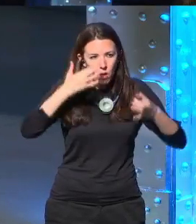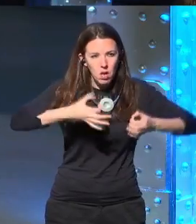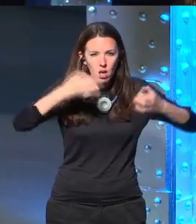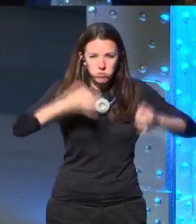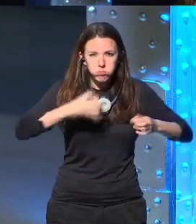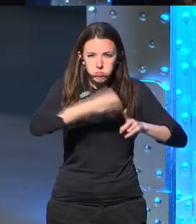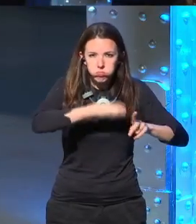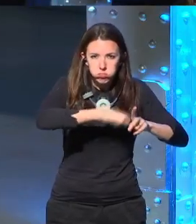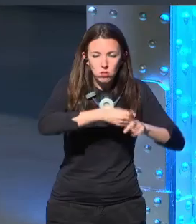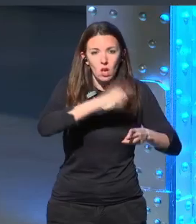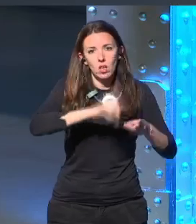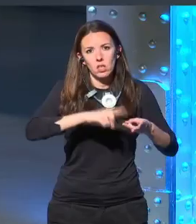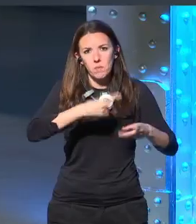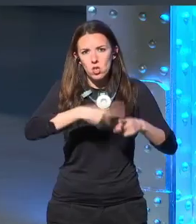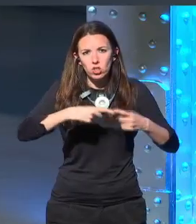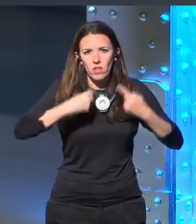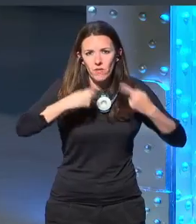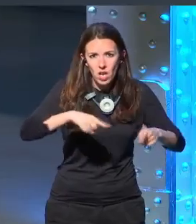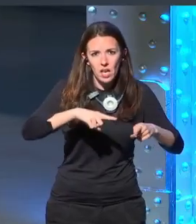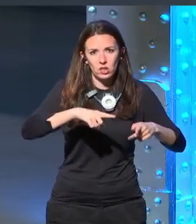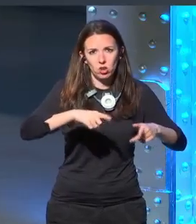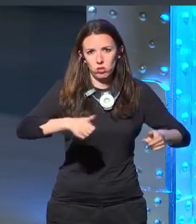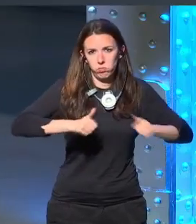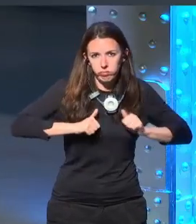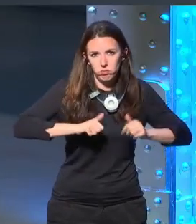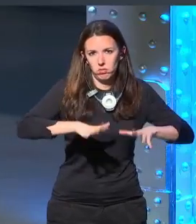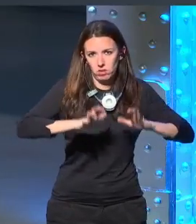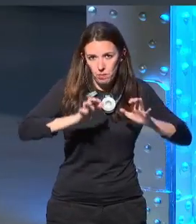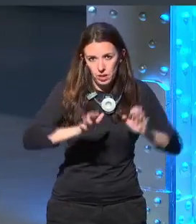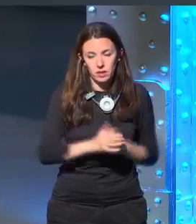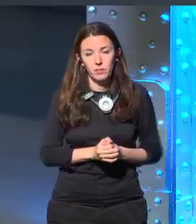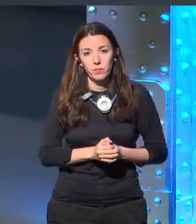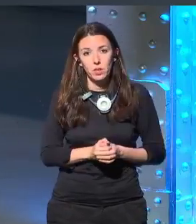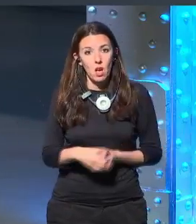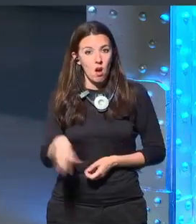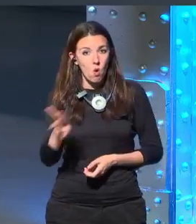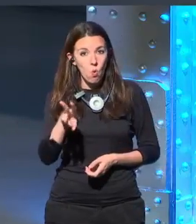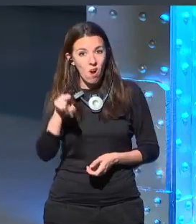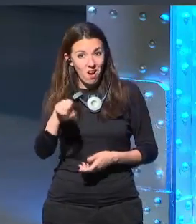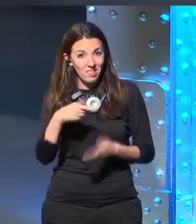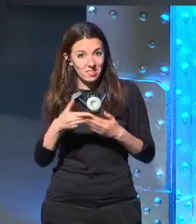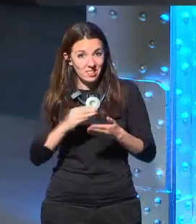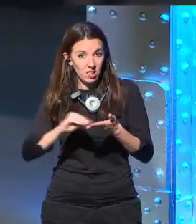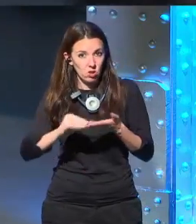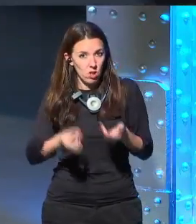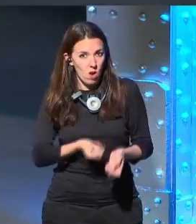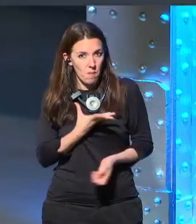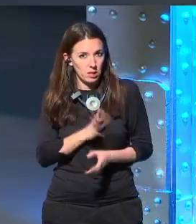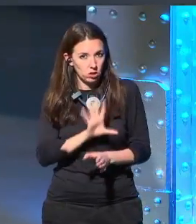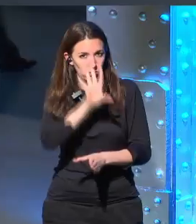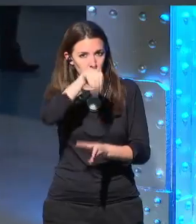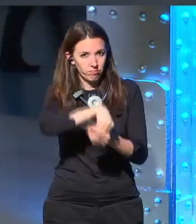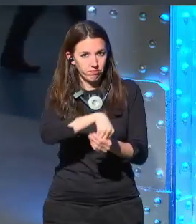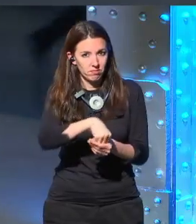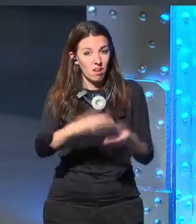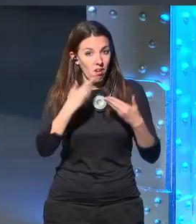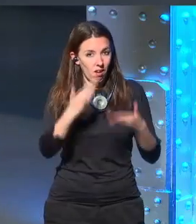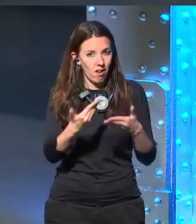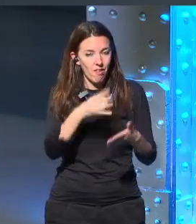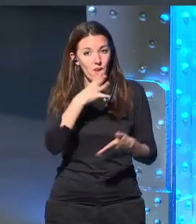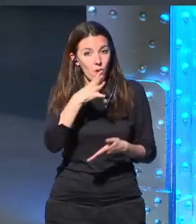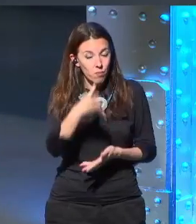Researcher, and always overcoming all his failures. Walter Isaacson shares